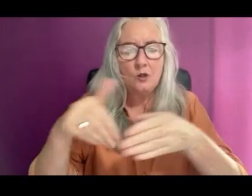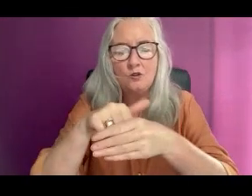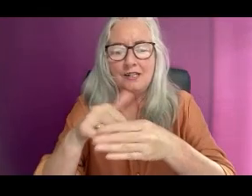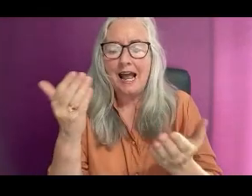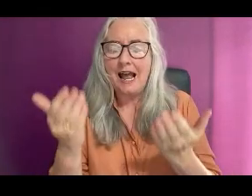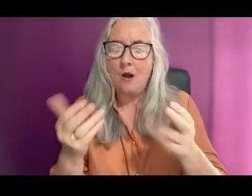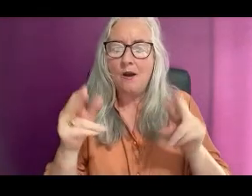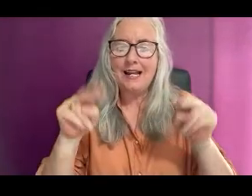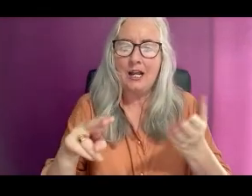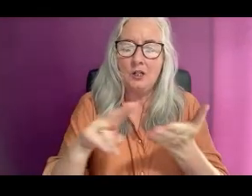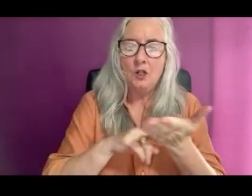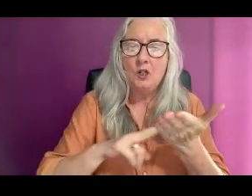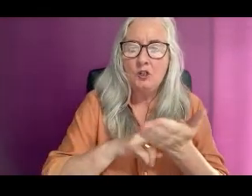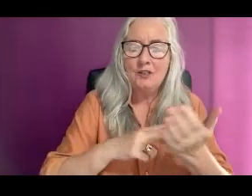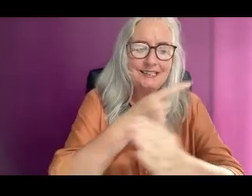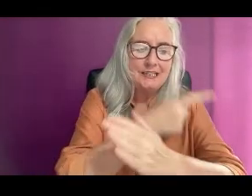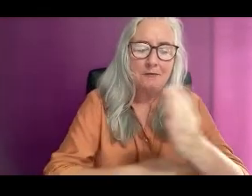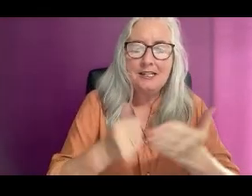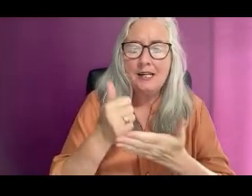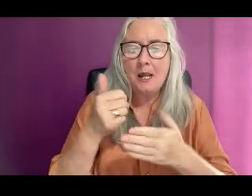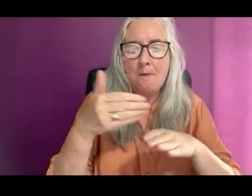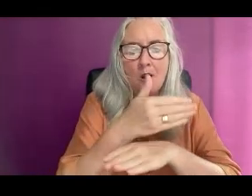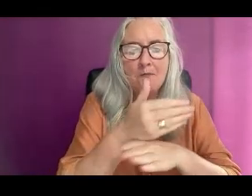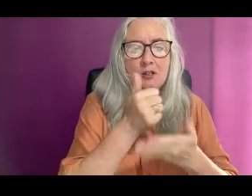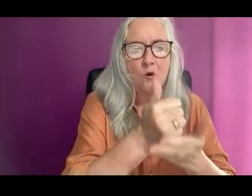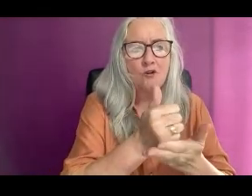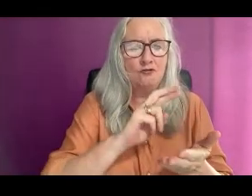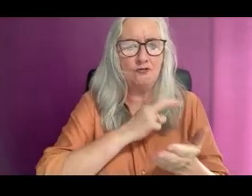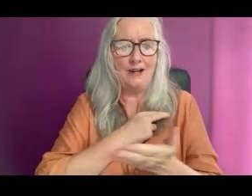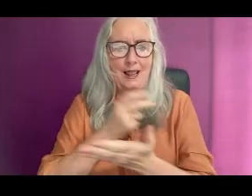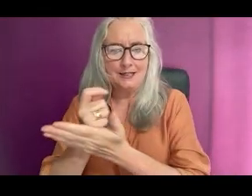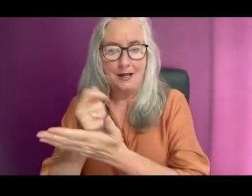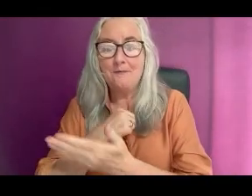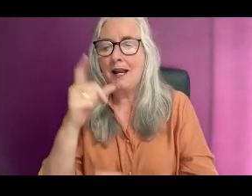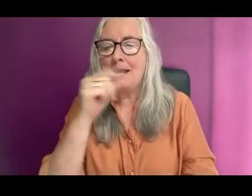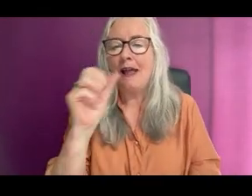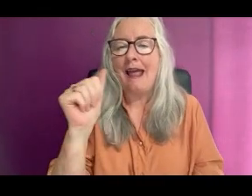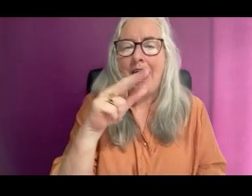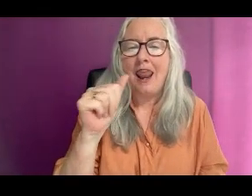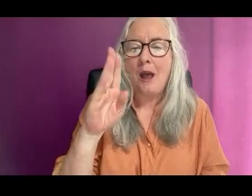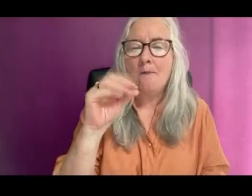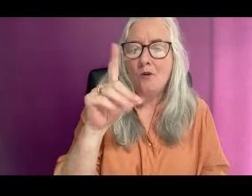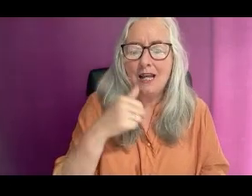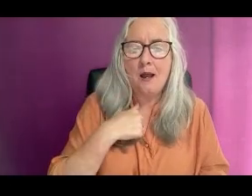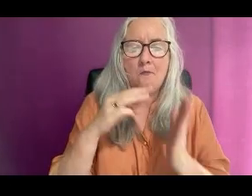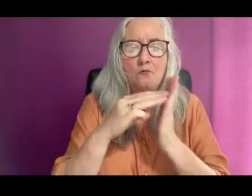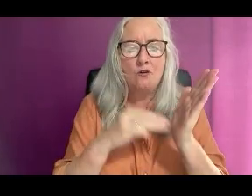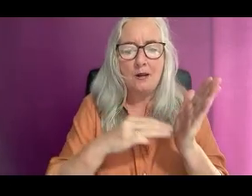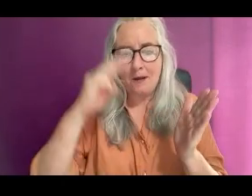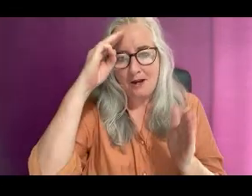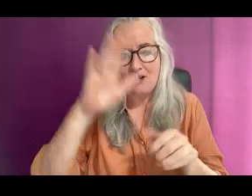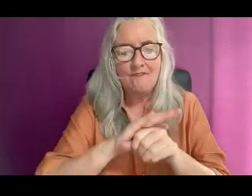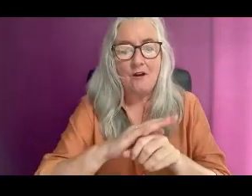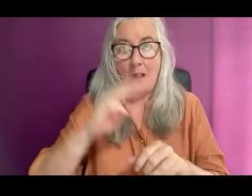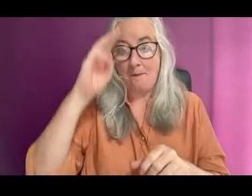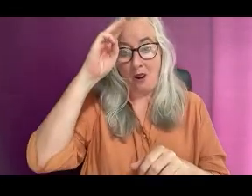use disability employment support in real time. My name is Anna Boda, and I'm the Program Manager of Employers for Change, a